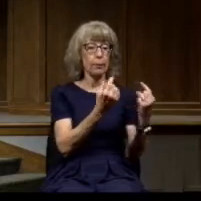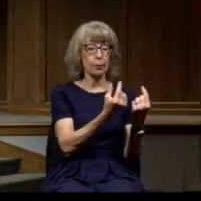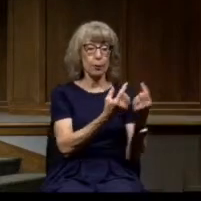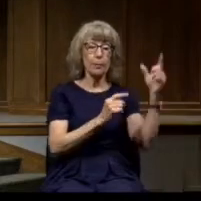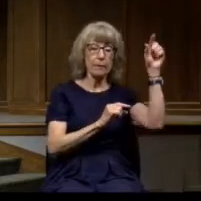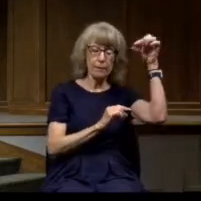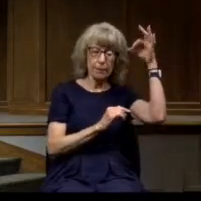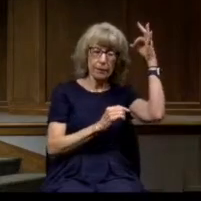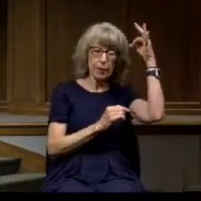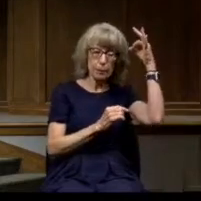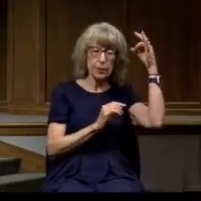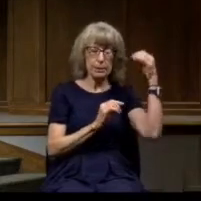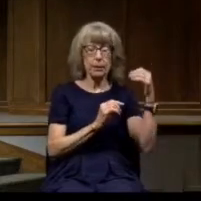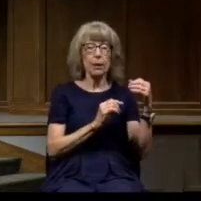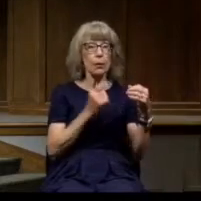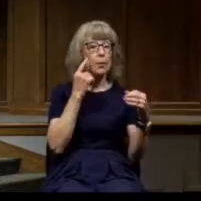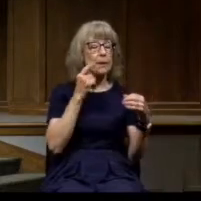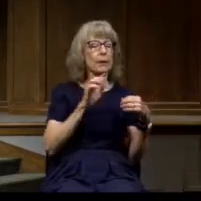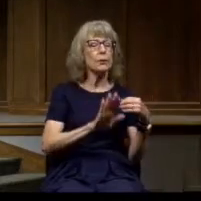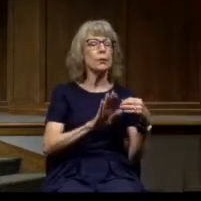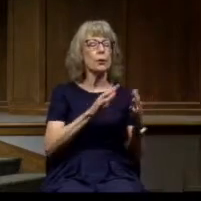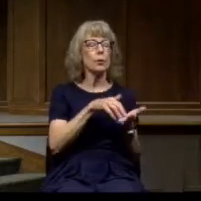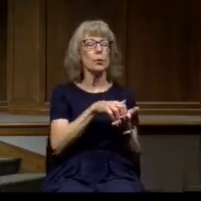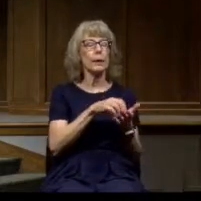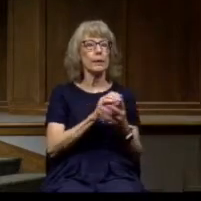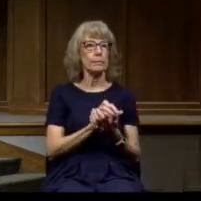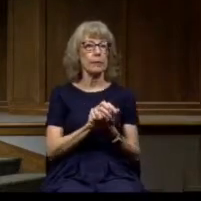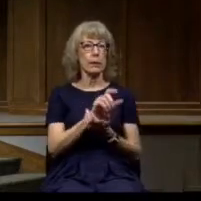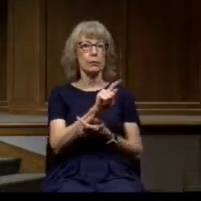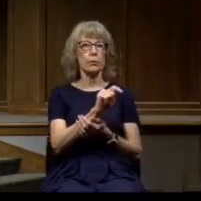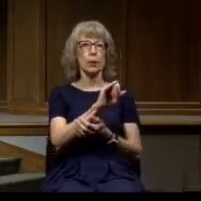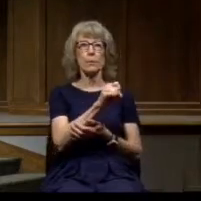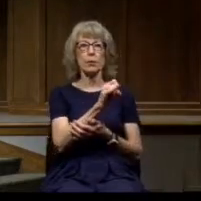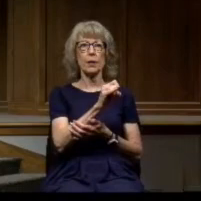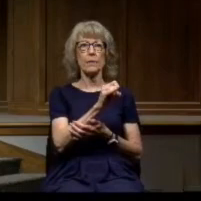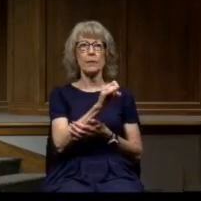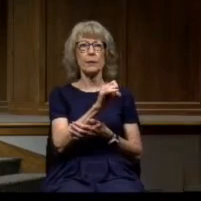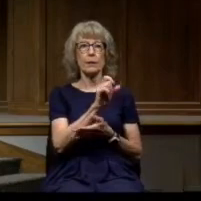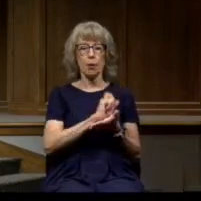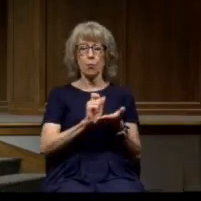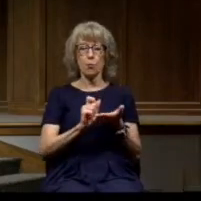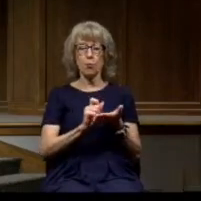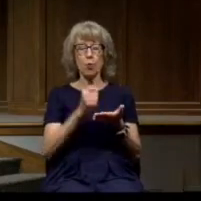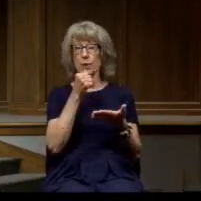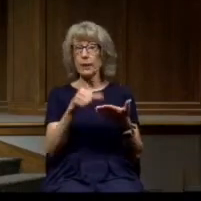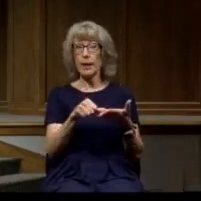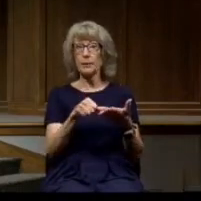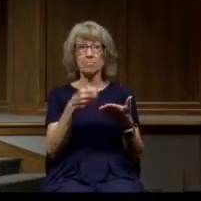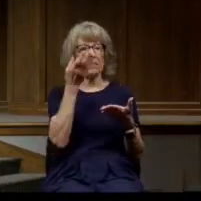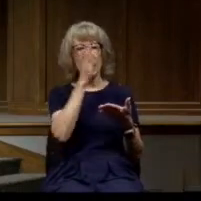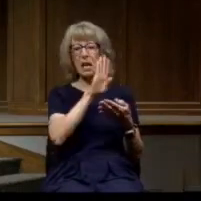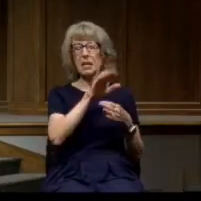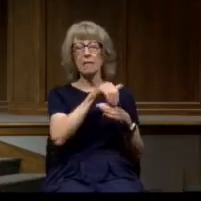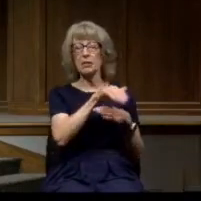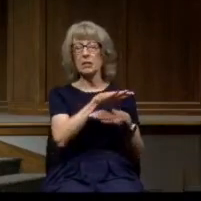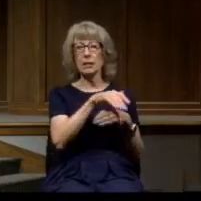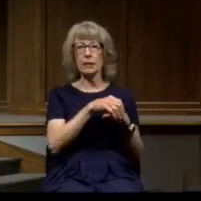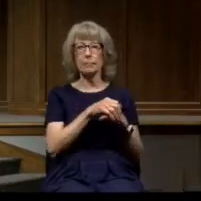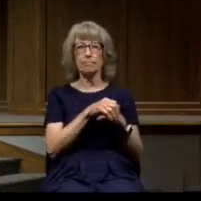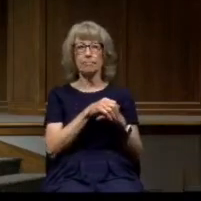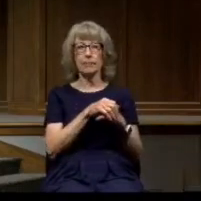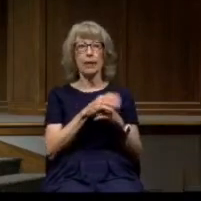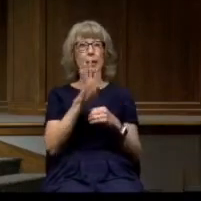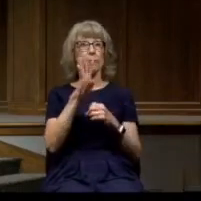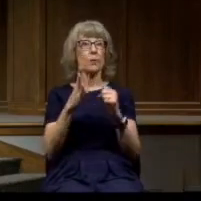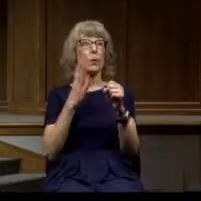you're weak. And so Jefferson never sent the letter. So 4 years later, another election. The two guys run against